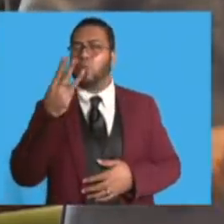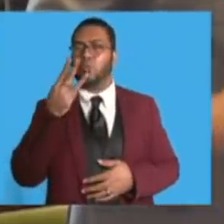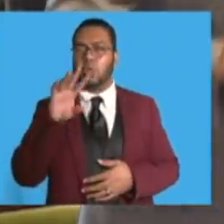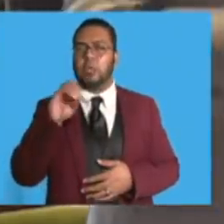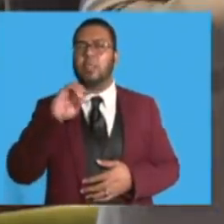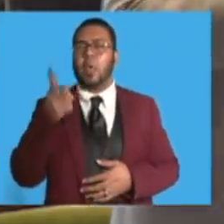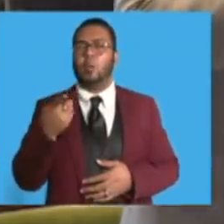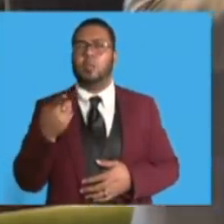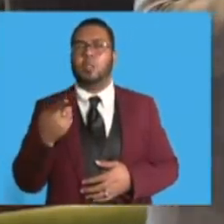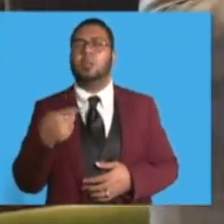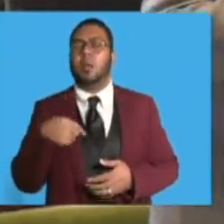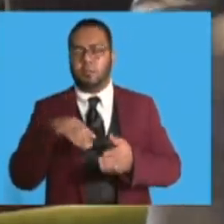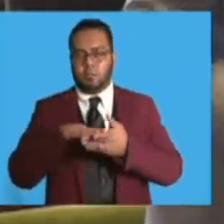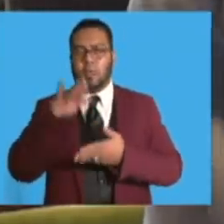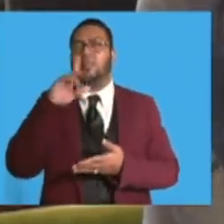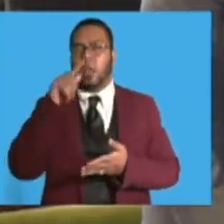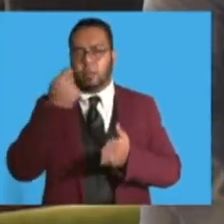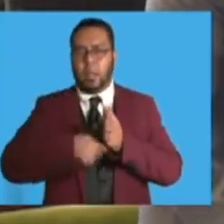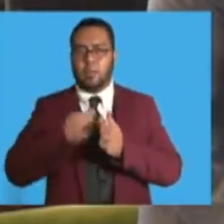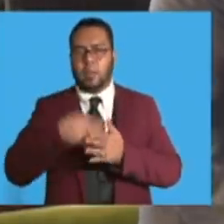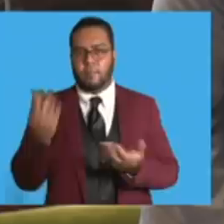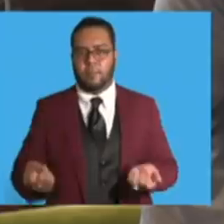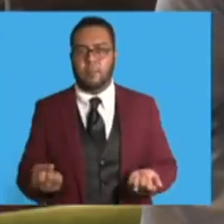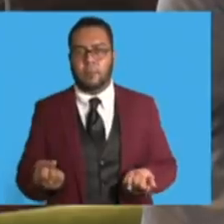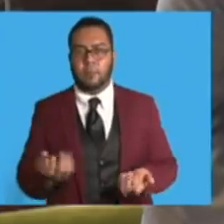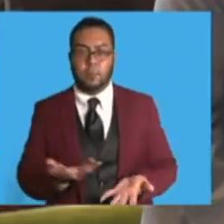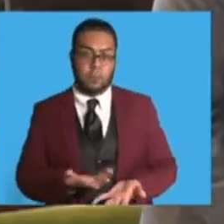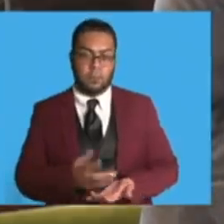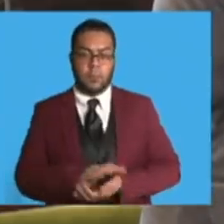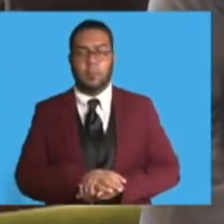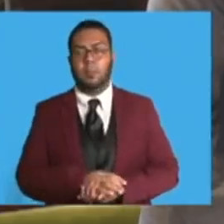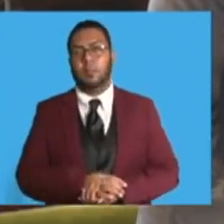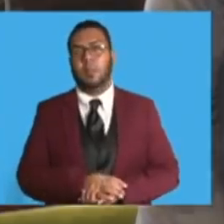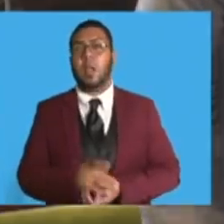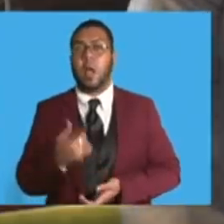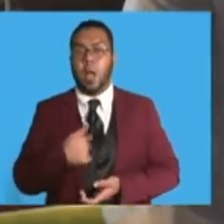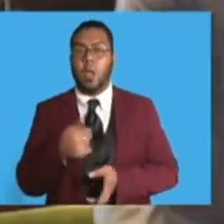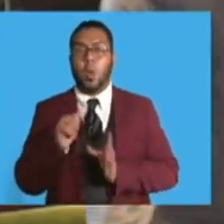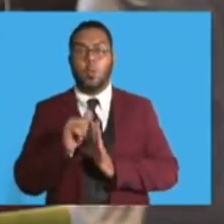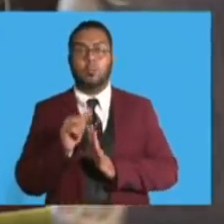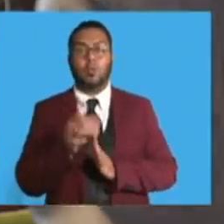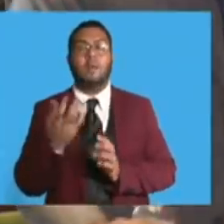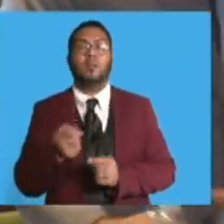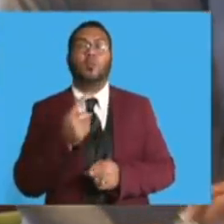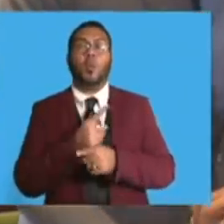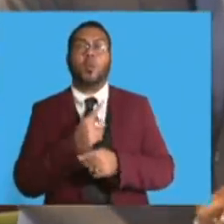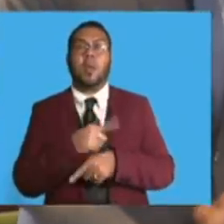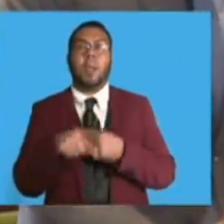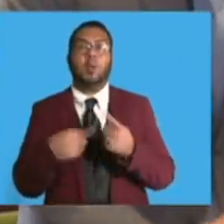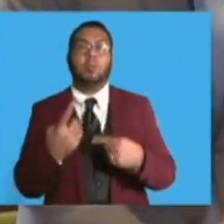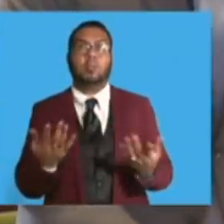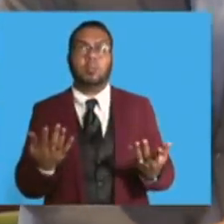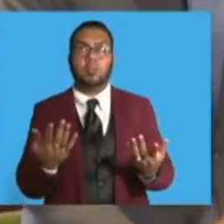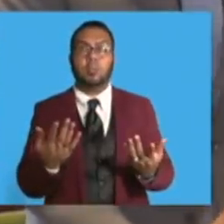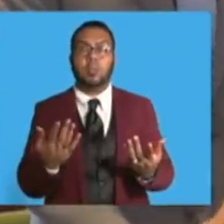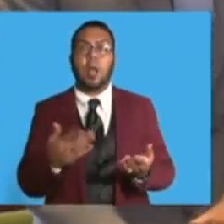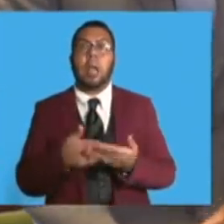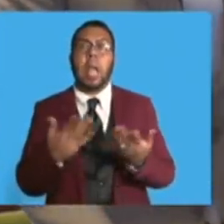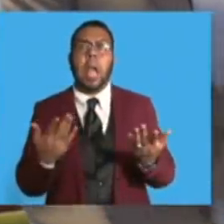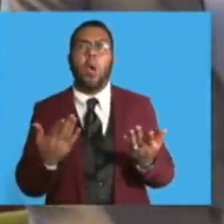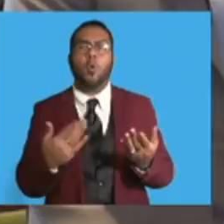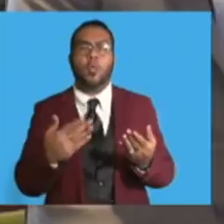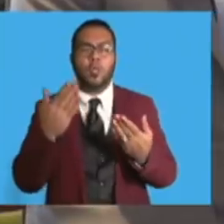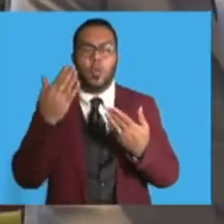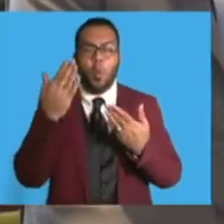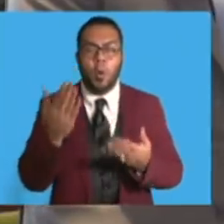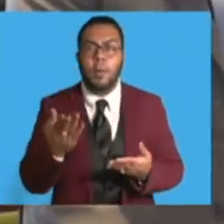Madam Speaker. Madam Speaker, I also have to talk about how the honourable